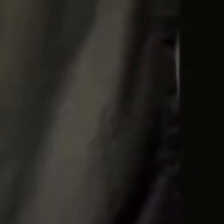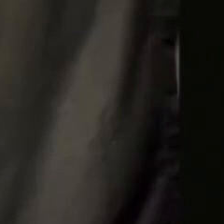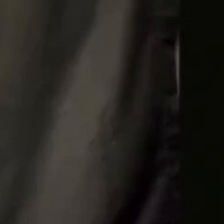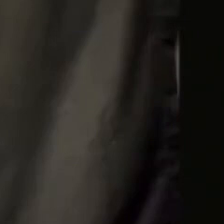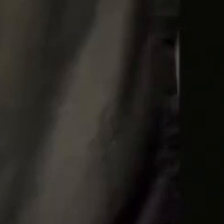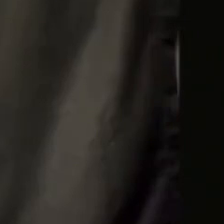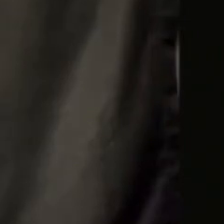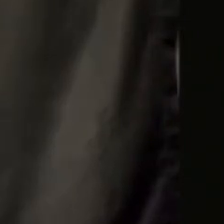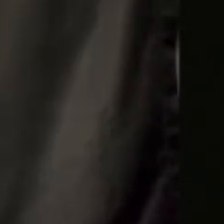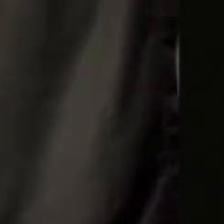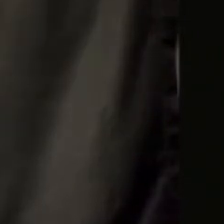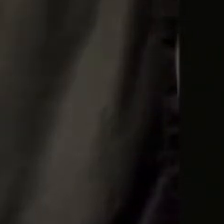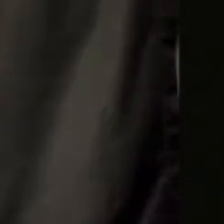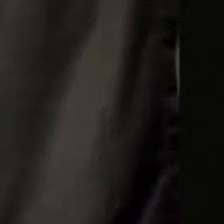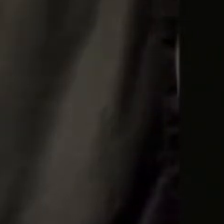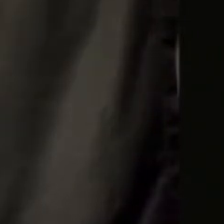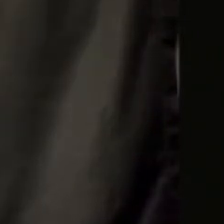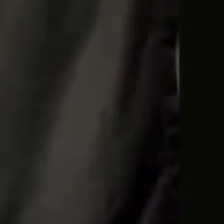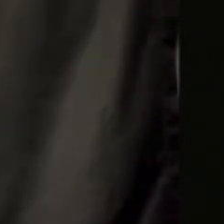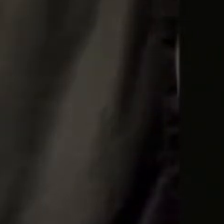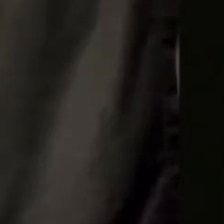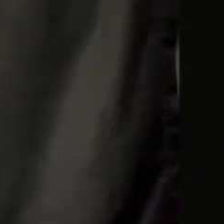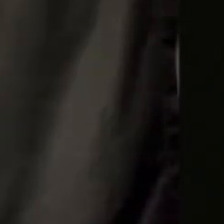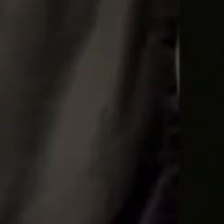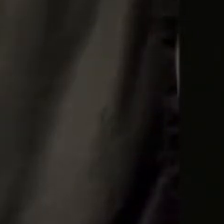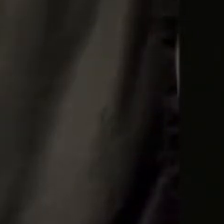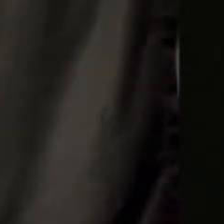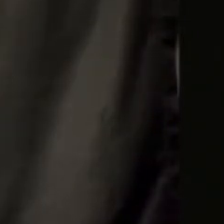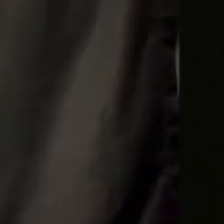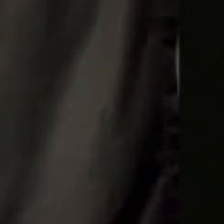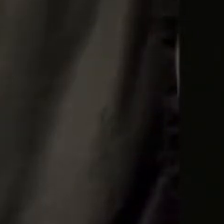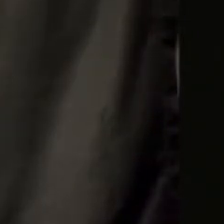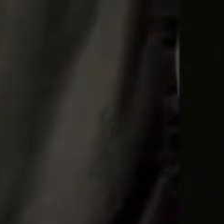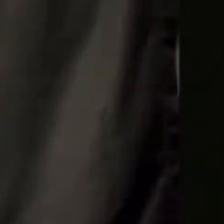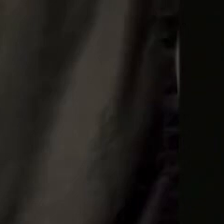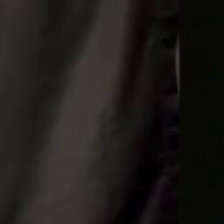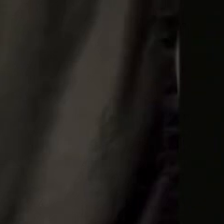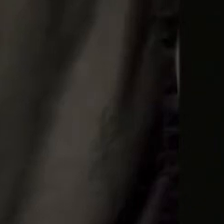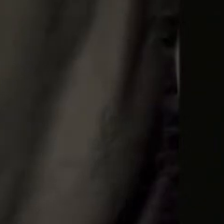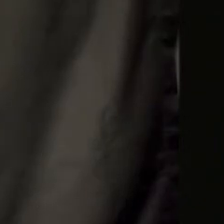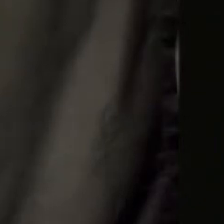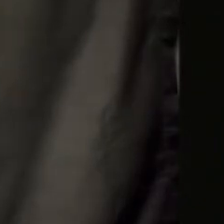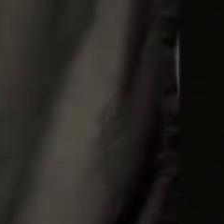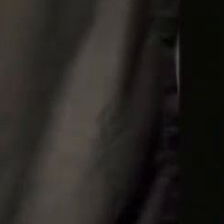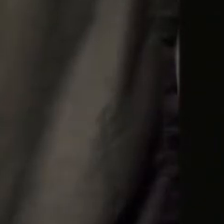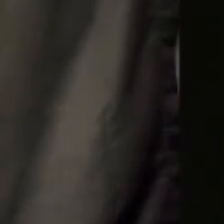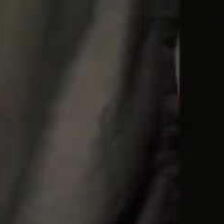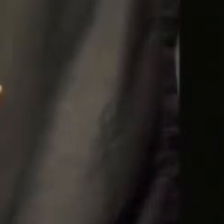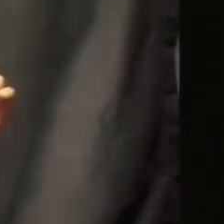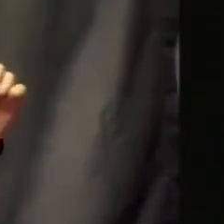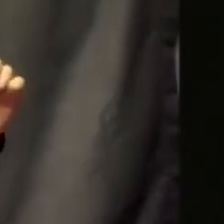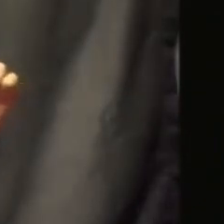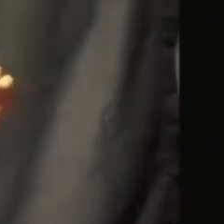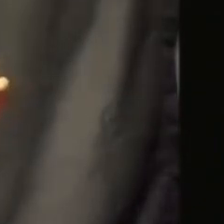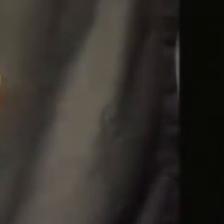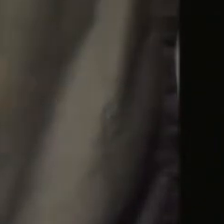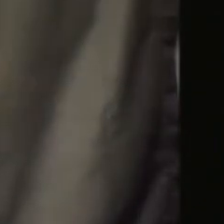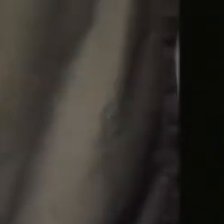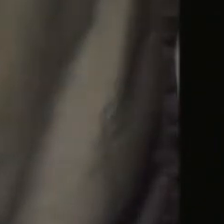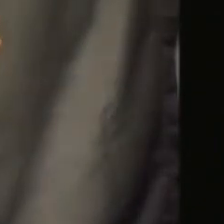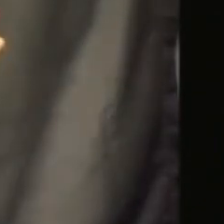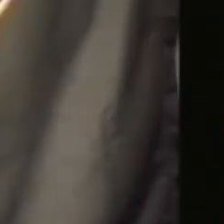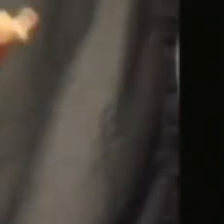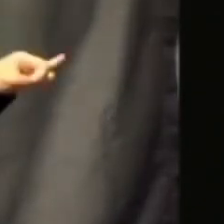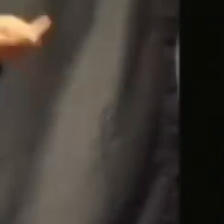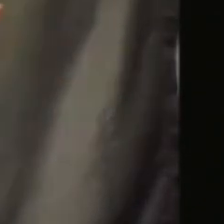point for kids of knowing that this program that we made at ScratchJr and this program we made in Scratch look pretty